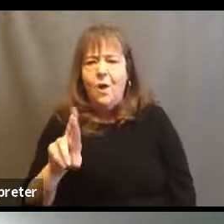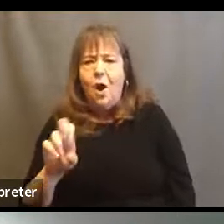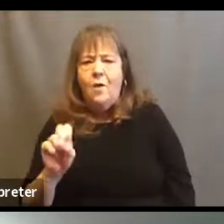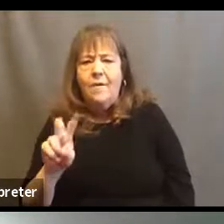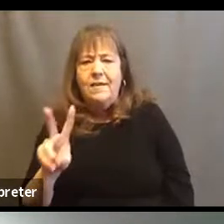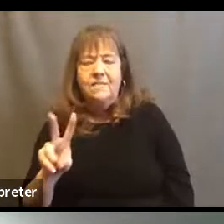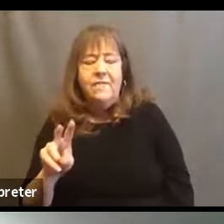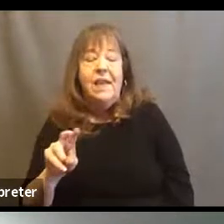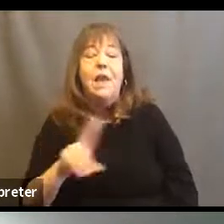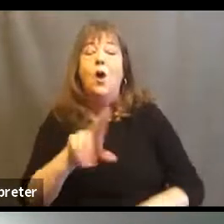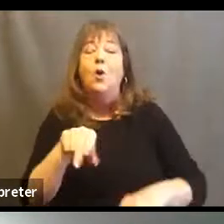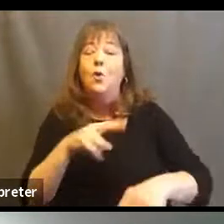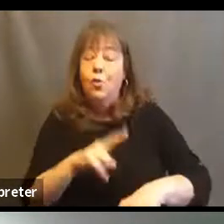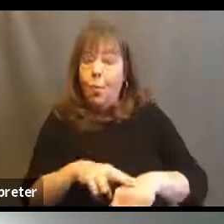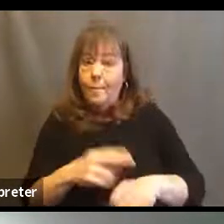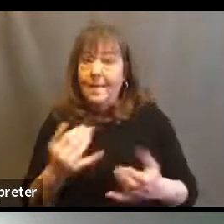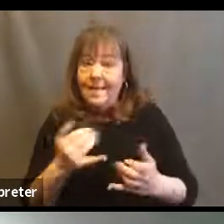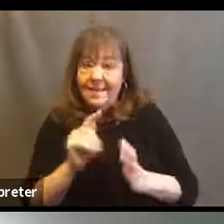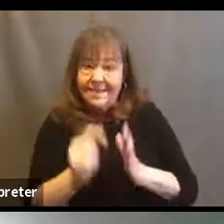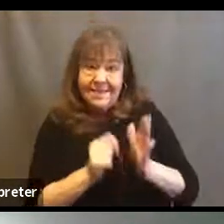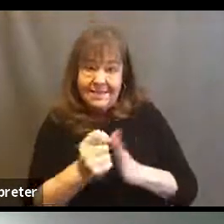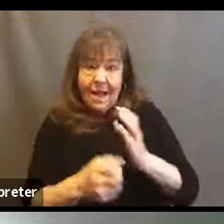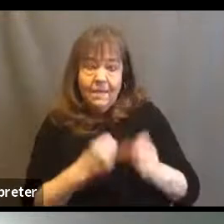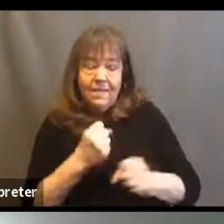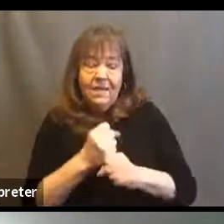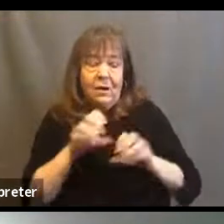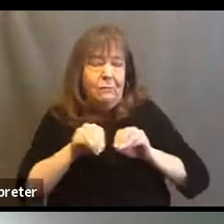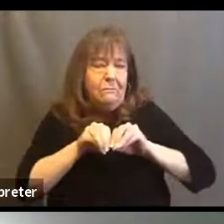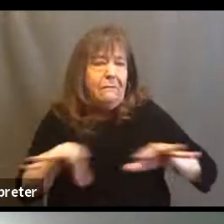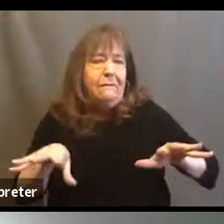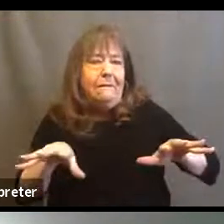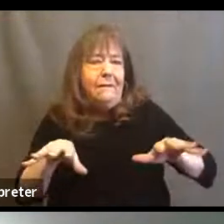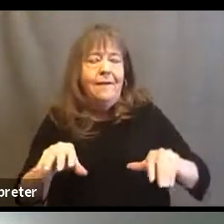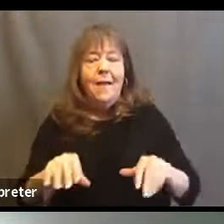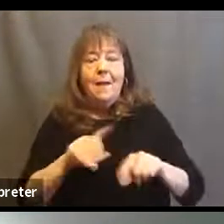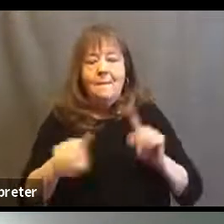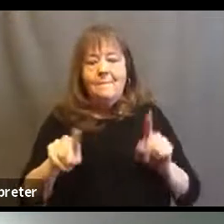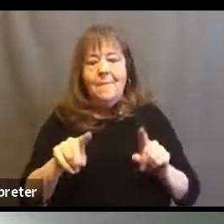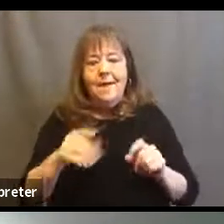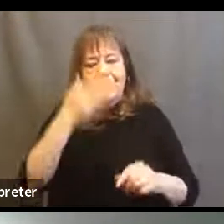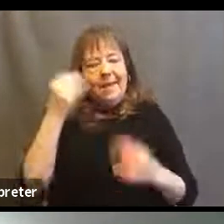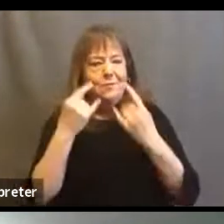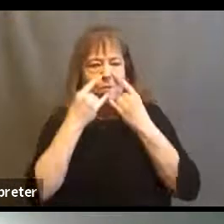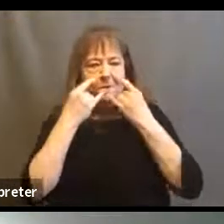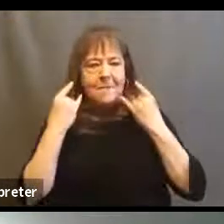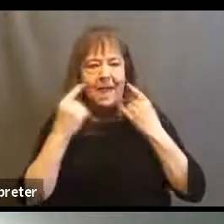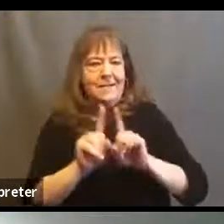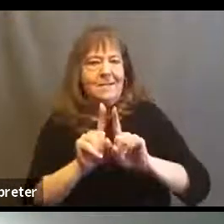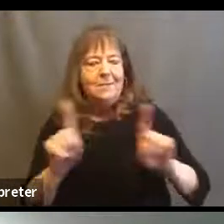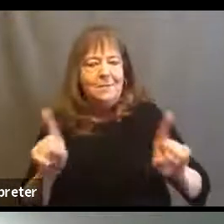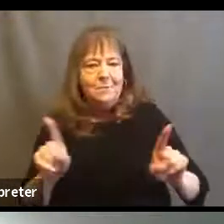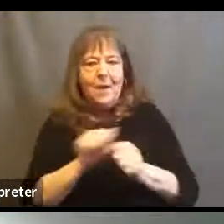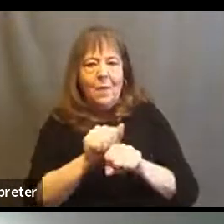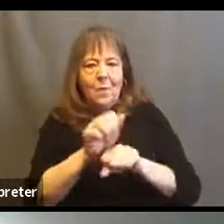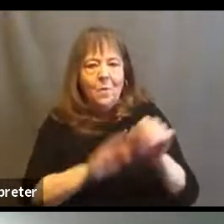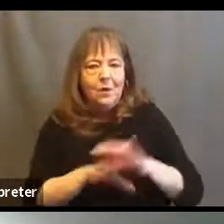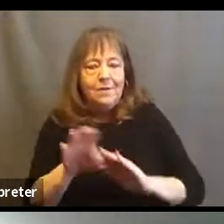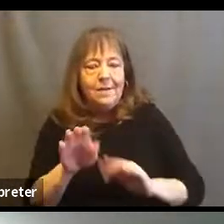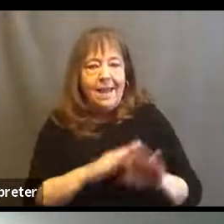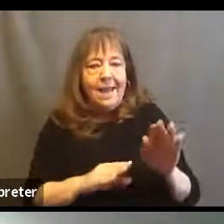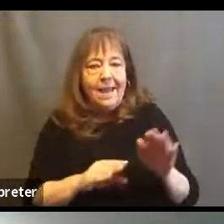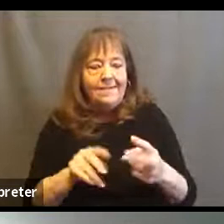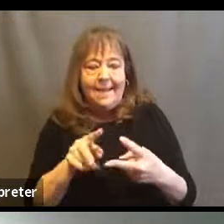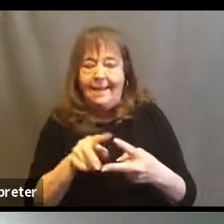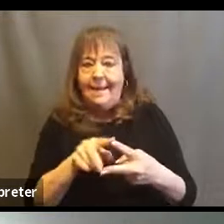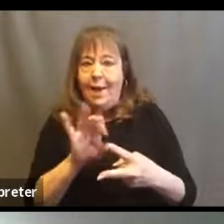communities by this time of the winter. So incredible how these precautions for COVID have prevented these other common viruses from taking hold. Last thing I